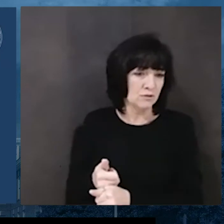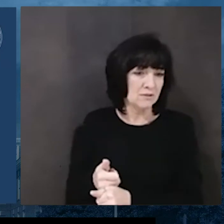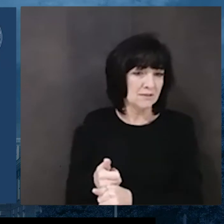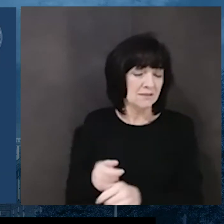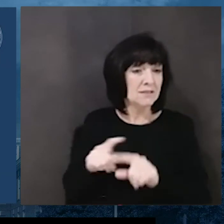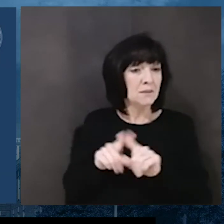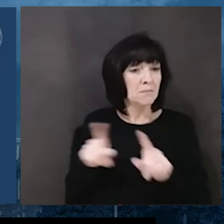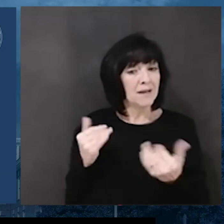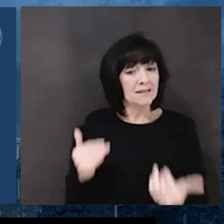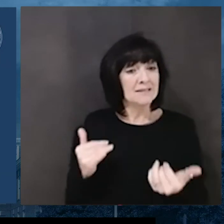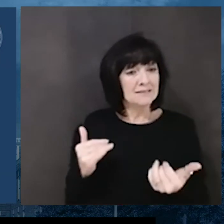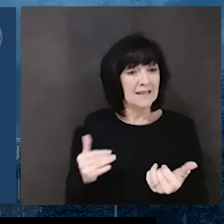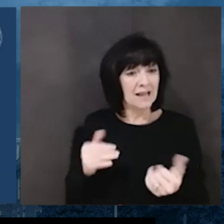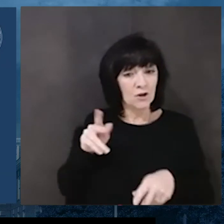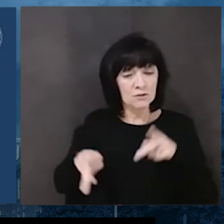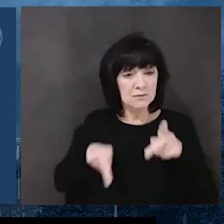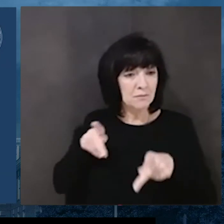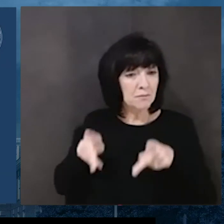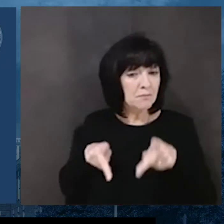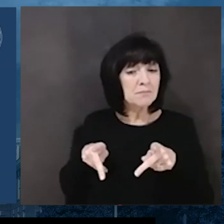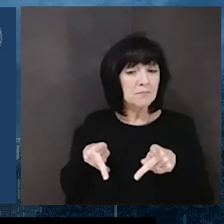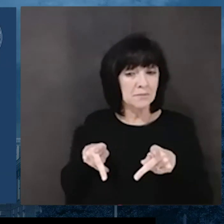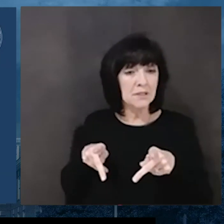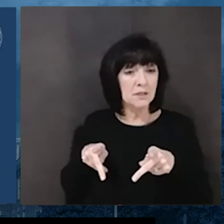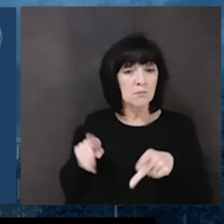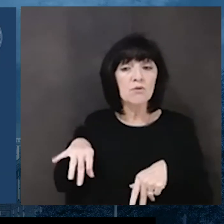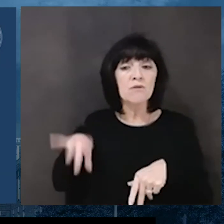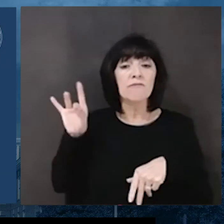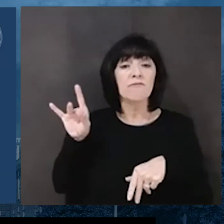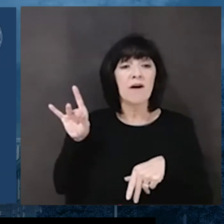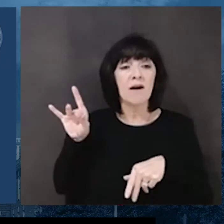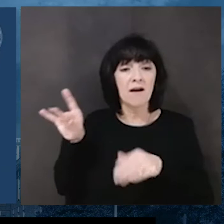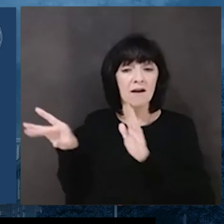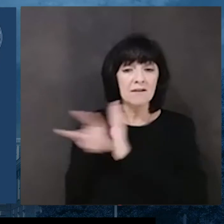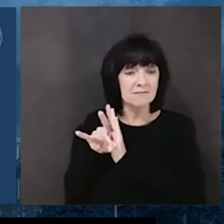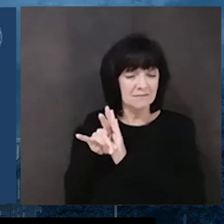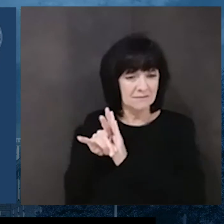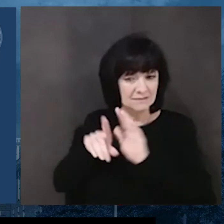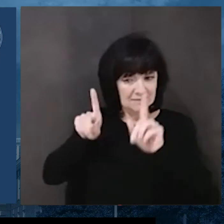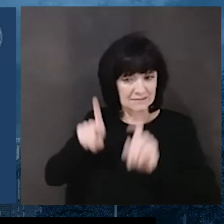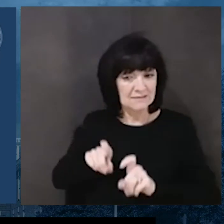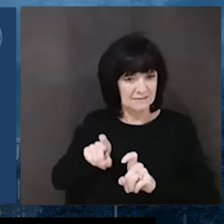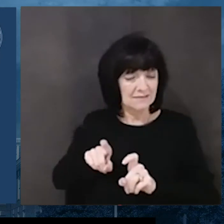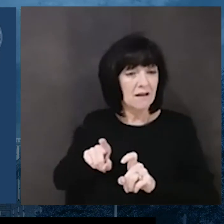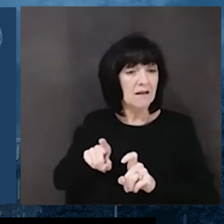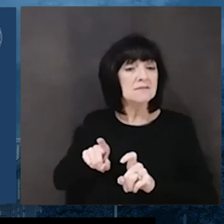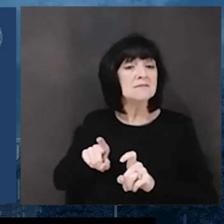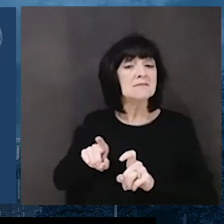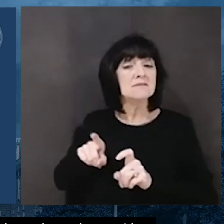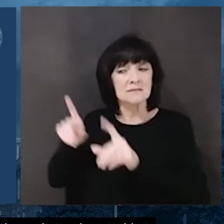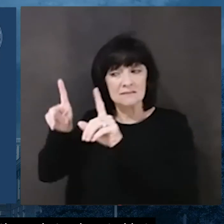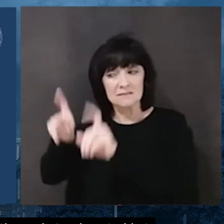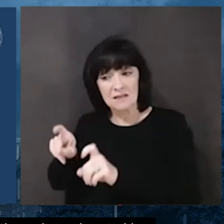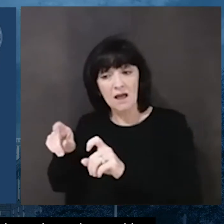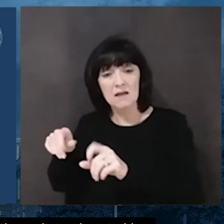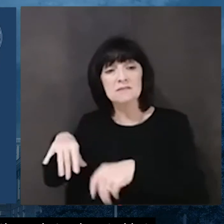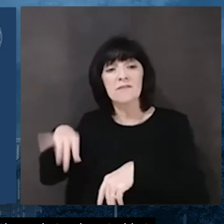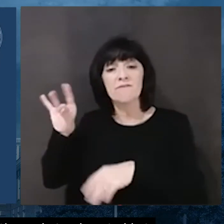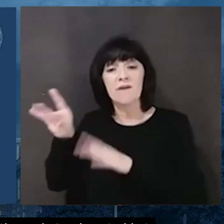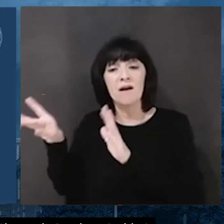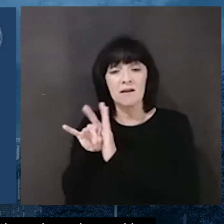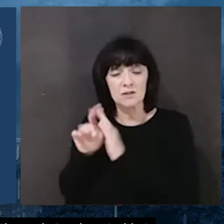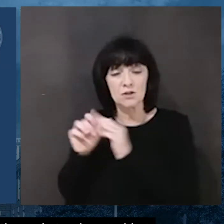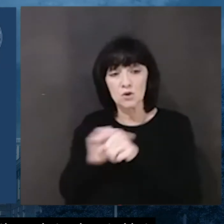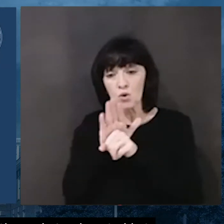move into, if they're test positive, they're obviously not able to be in the school setting, and that creates operational